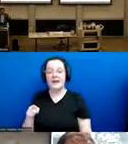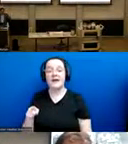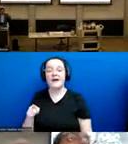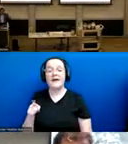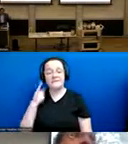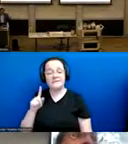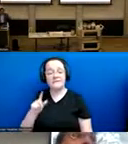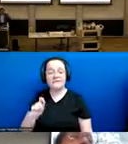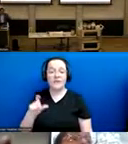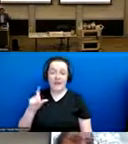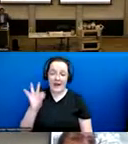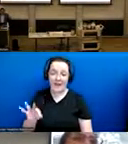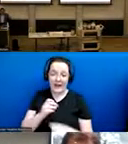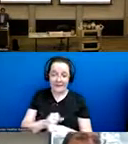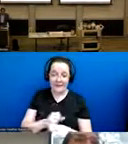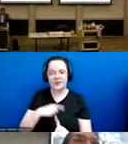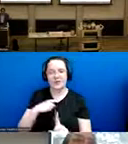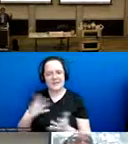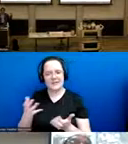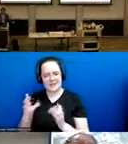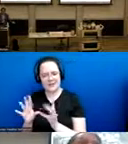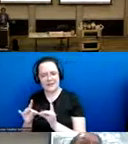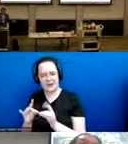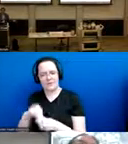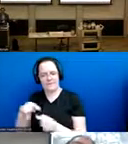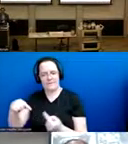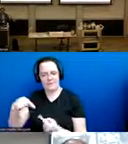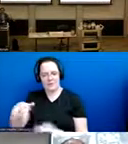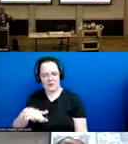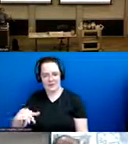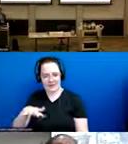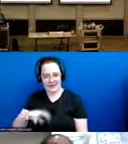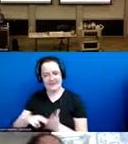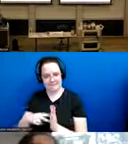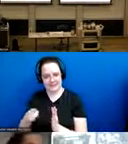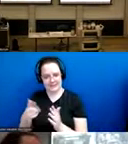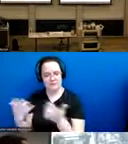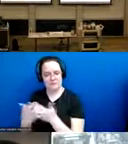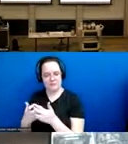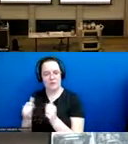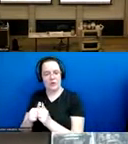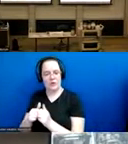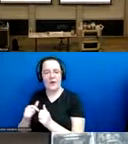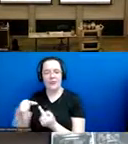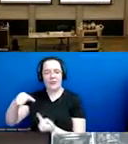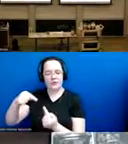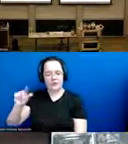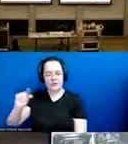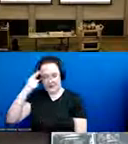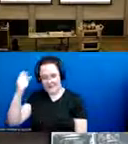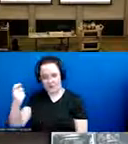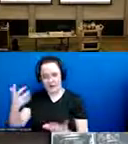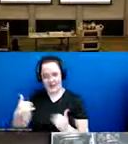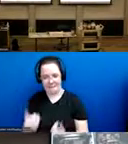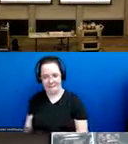to make them entangled in the polarization space, so they are compatible with the polarization quantum memories that we have. And this is